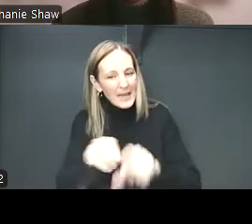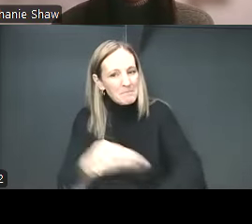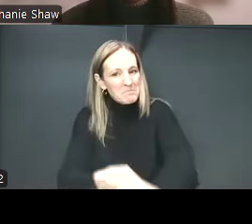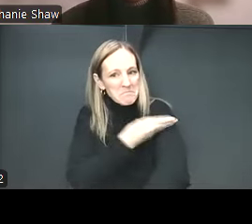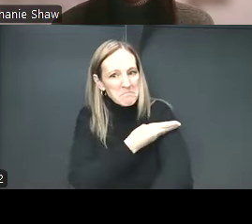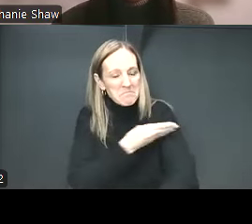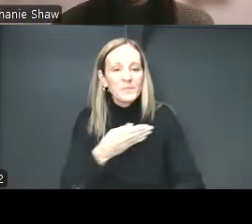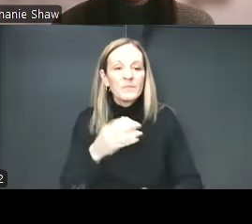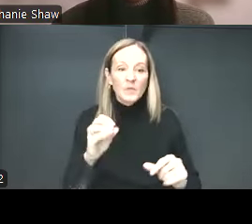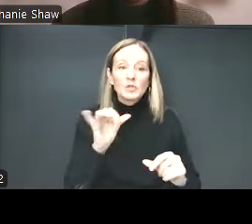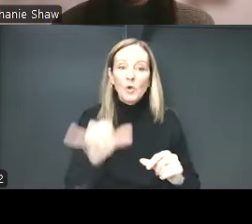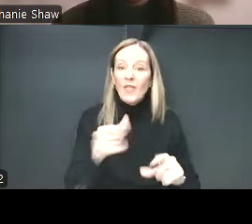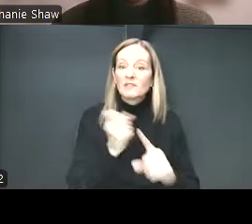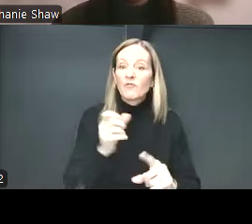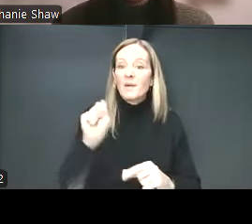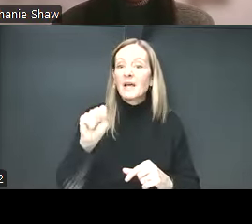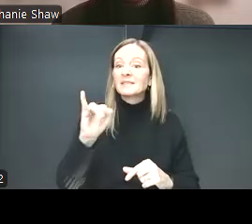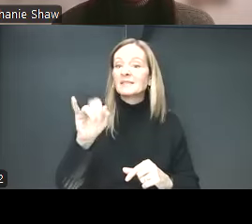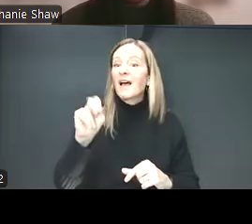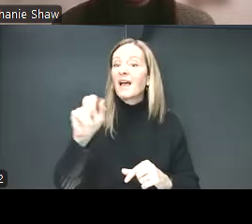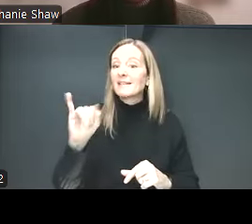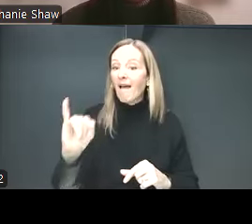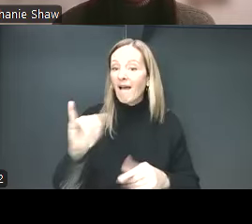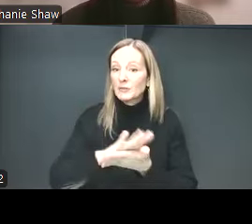is just from the Sinai School, from pre to post,